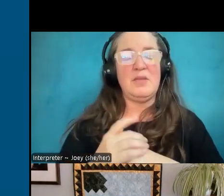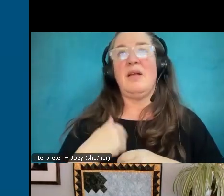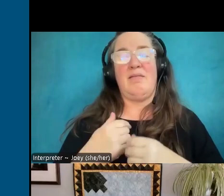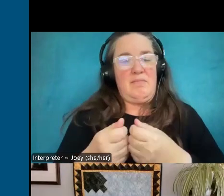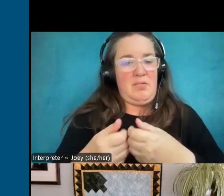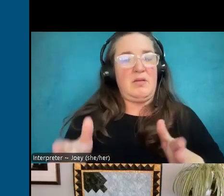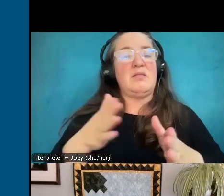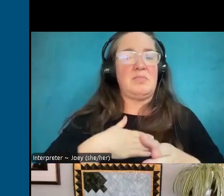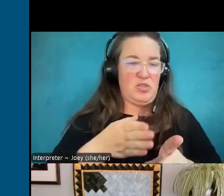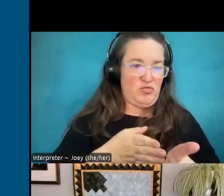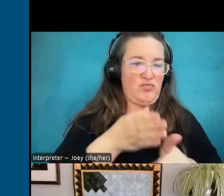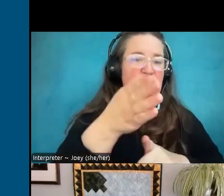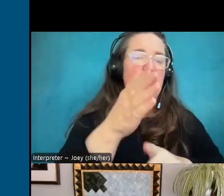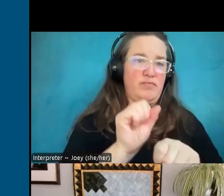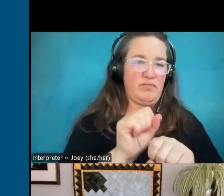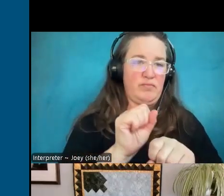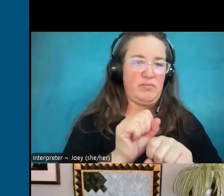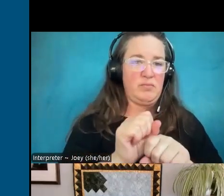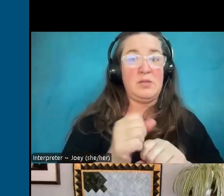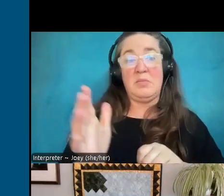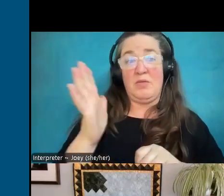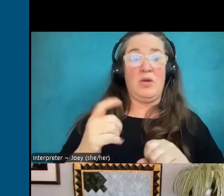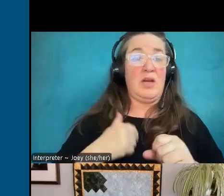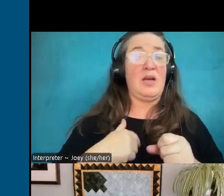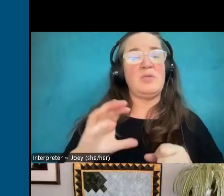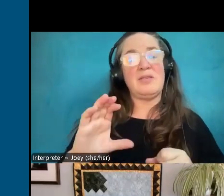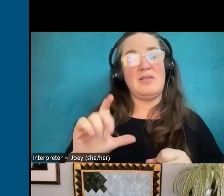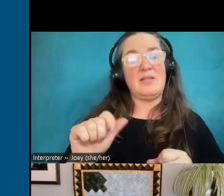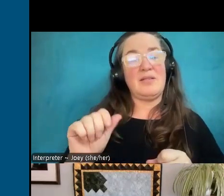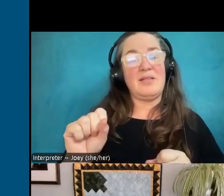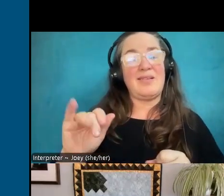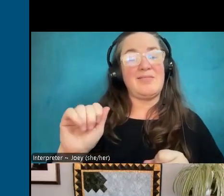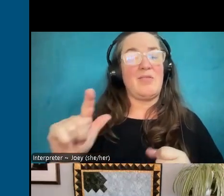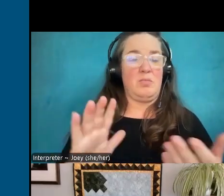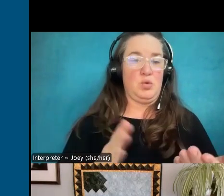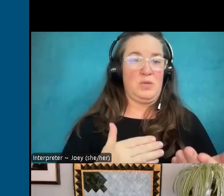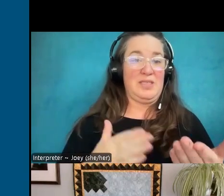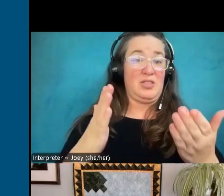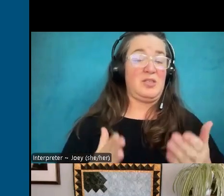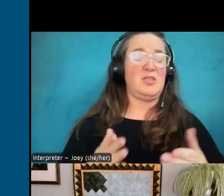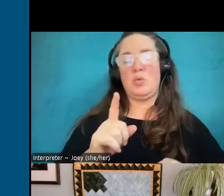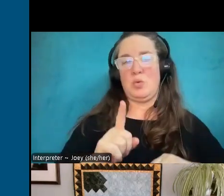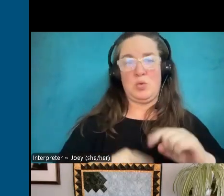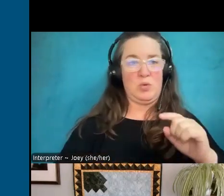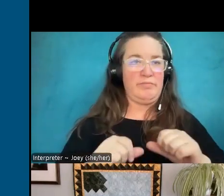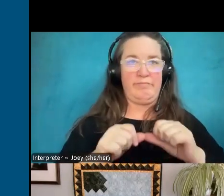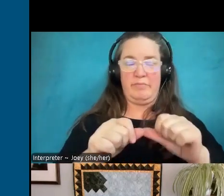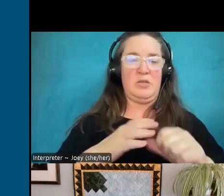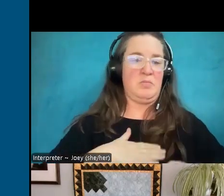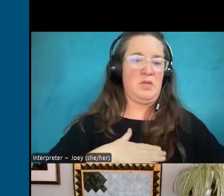career. I was a classical musician before, and I couldn't sustain my work because I was a flutist and it was